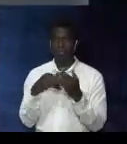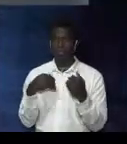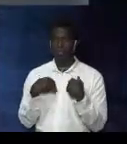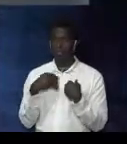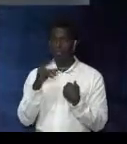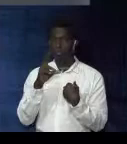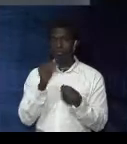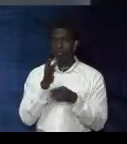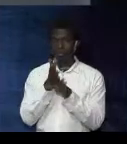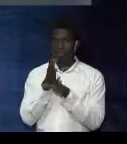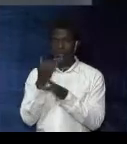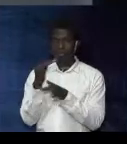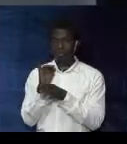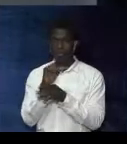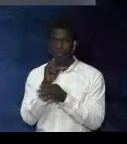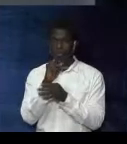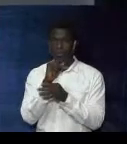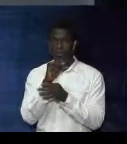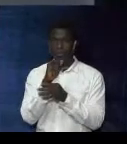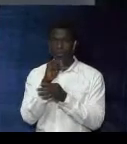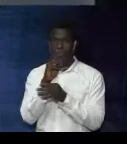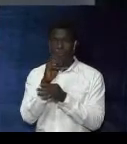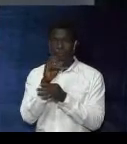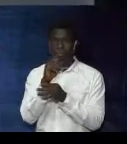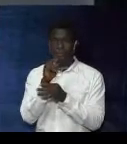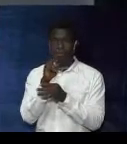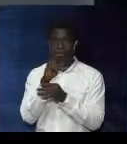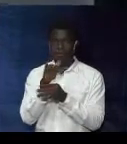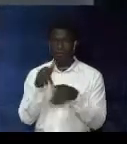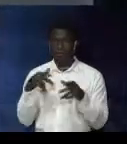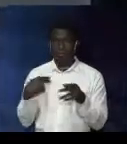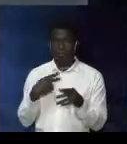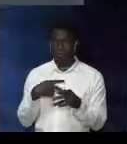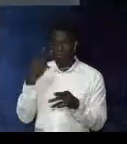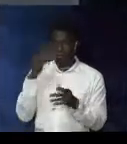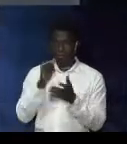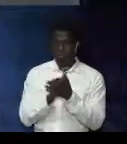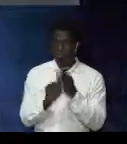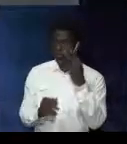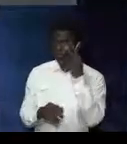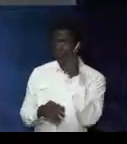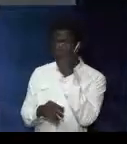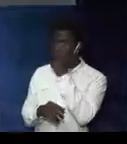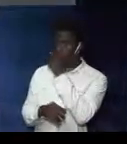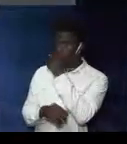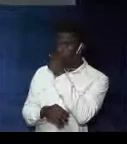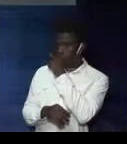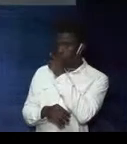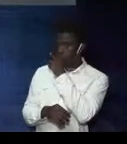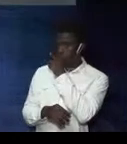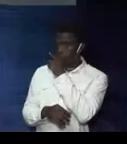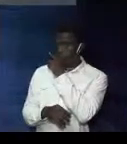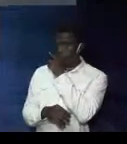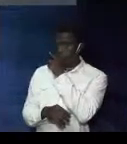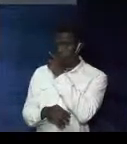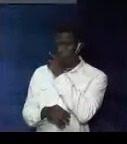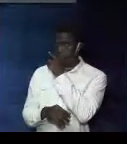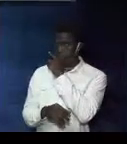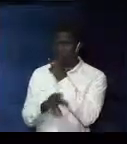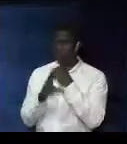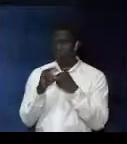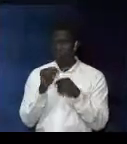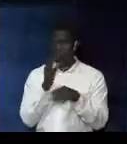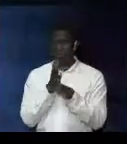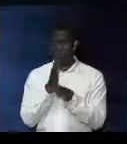It has no line of symmetry. Now let's check that out. A parallelogram has no line